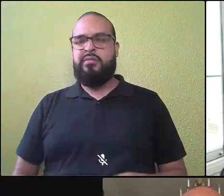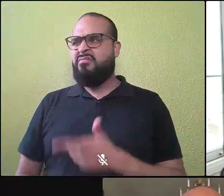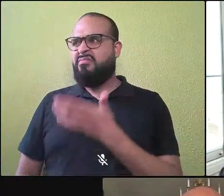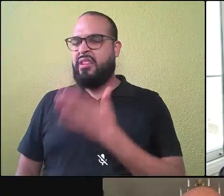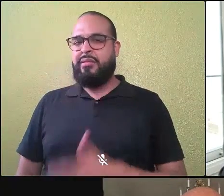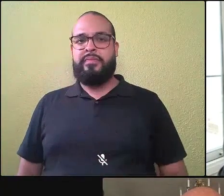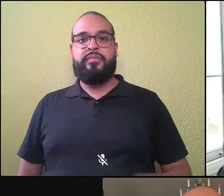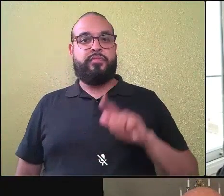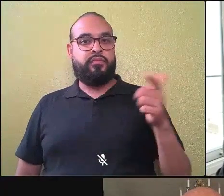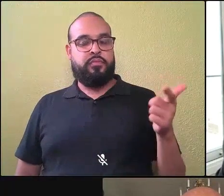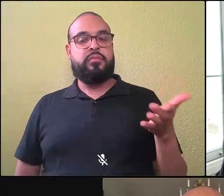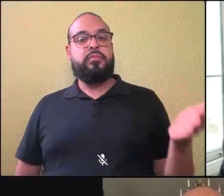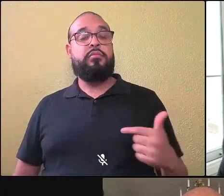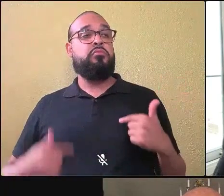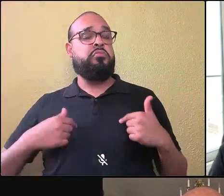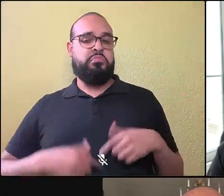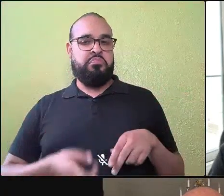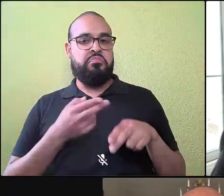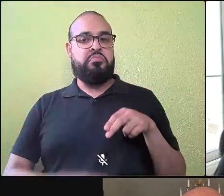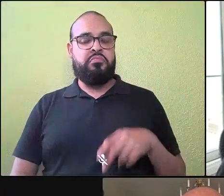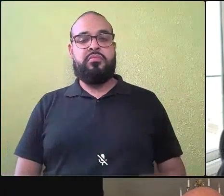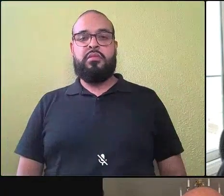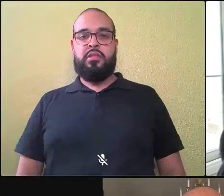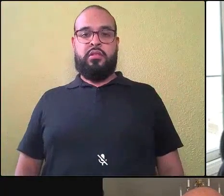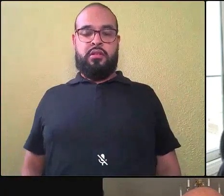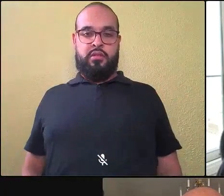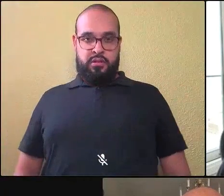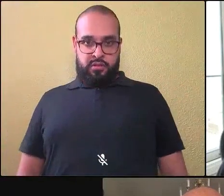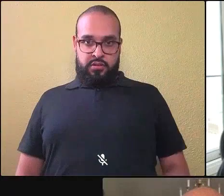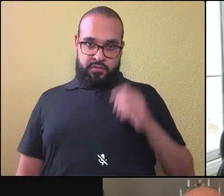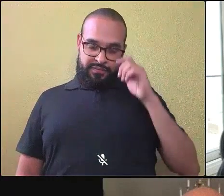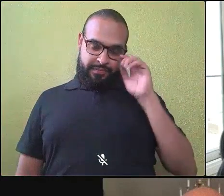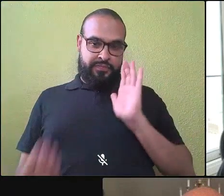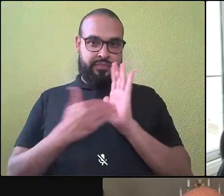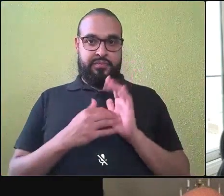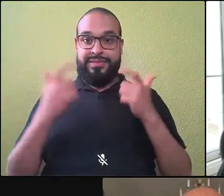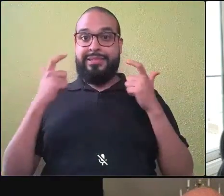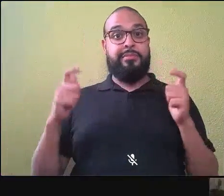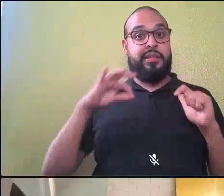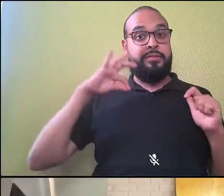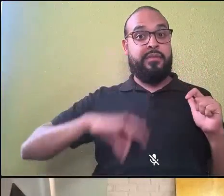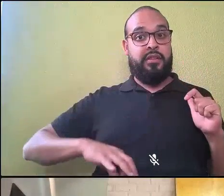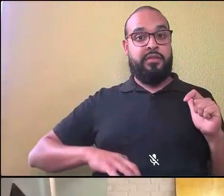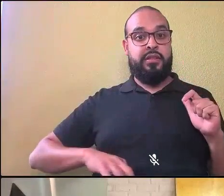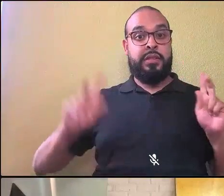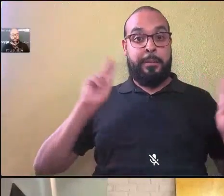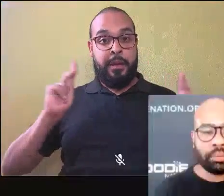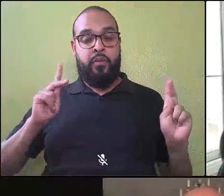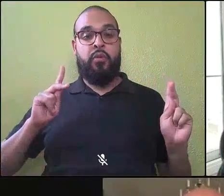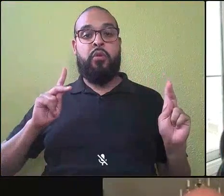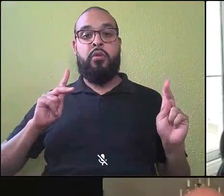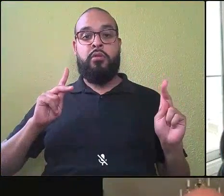Yeah, and I'll quickly go. I think the big piece for me is sort of thinking and leaning into the people that I spend most time with. So